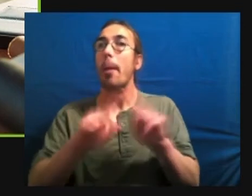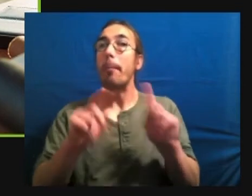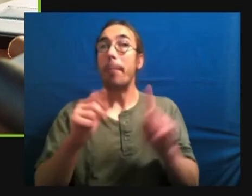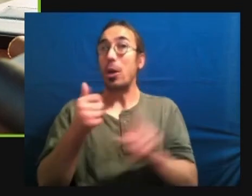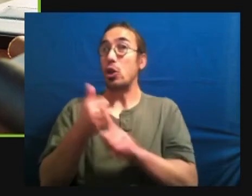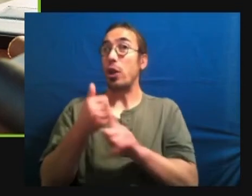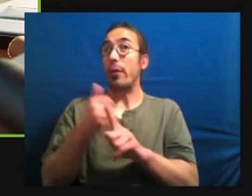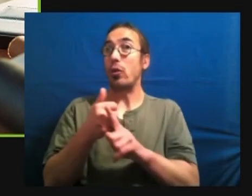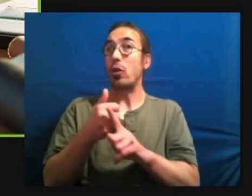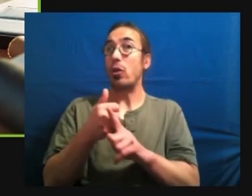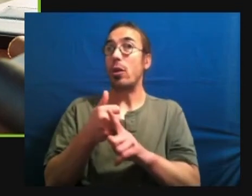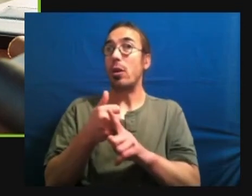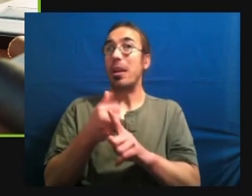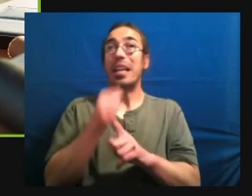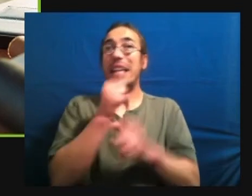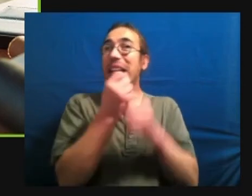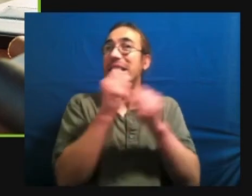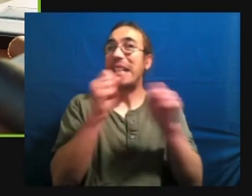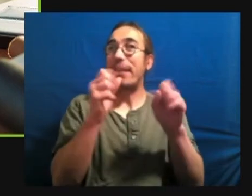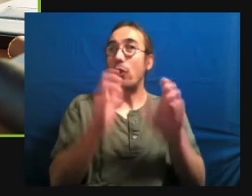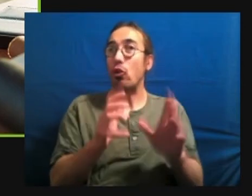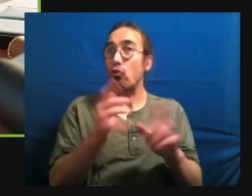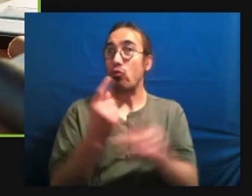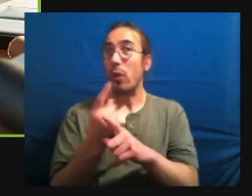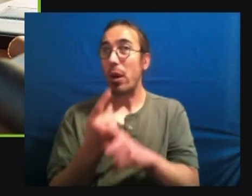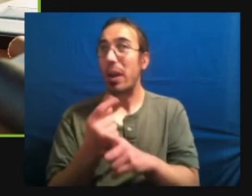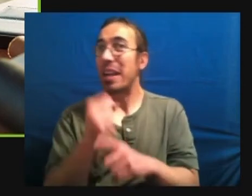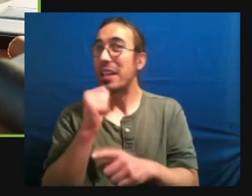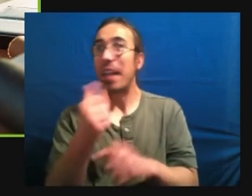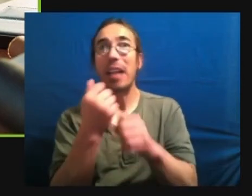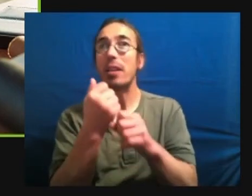not a savior, right? She is now